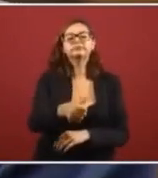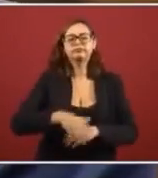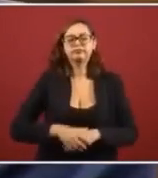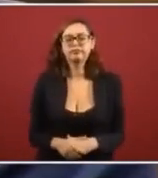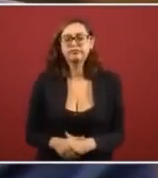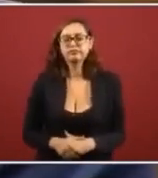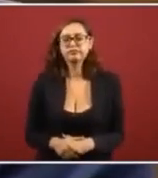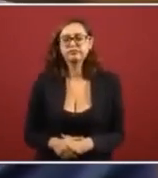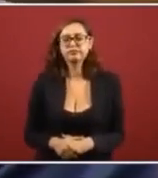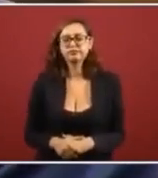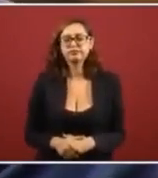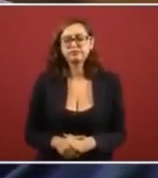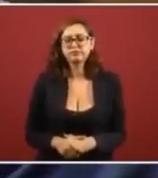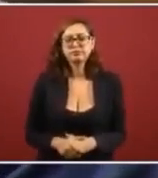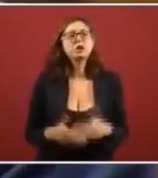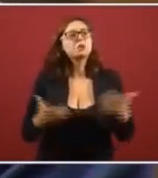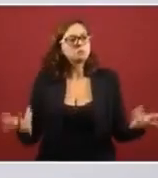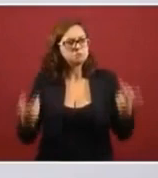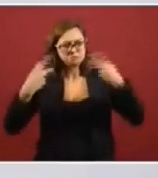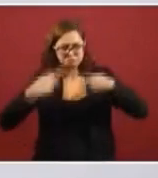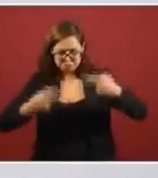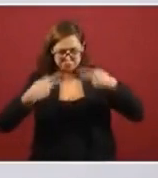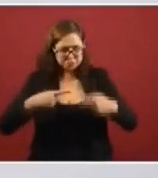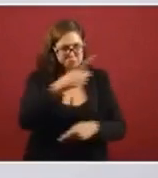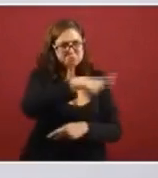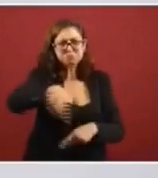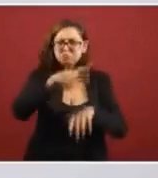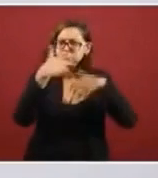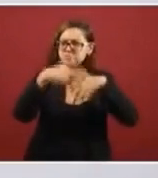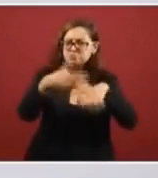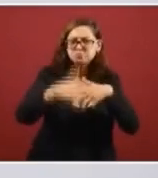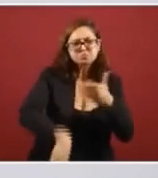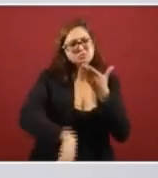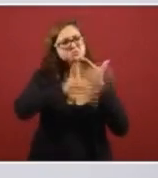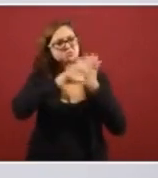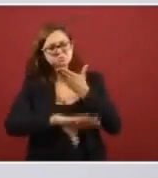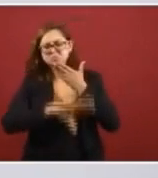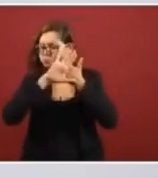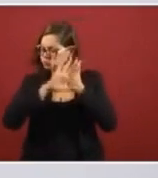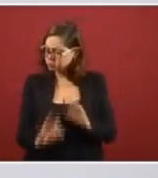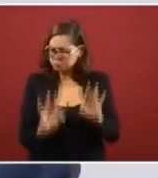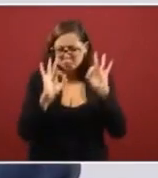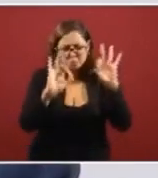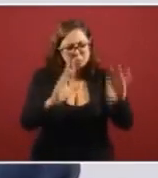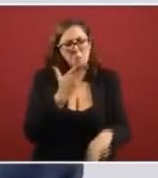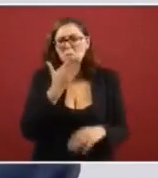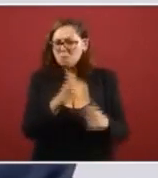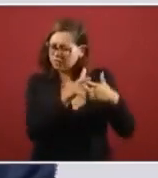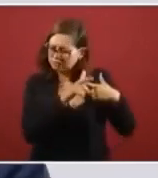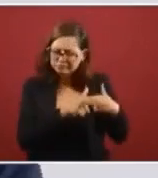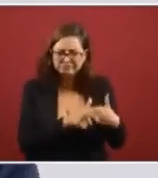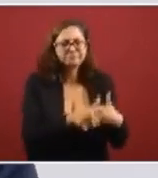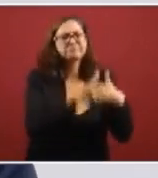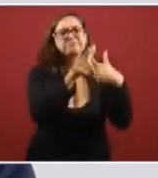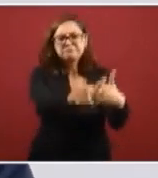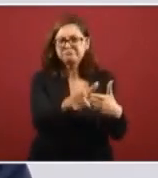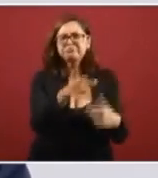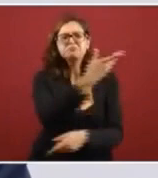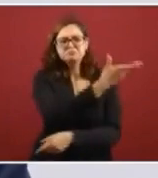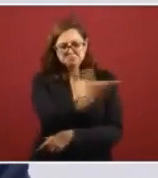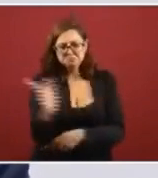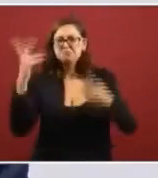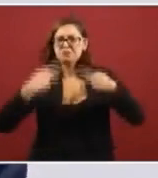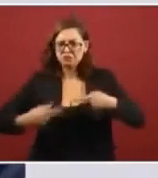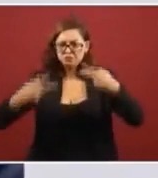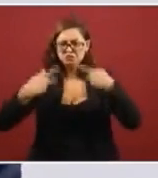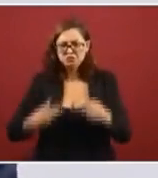doesn't stop to exist nor do we want them to end these protests that are legitimate from the